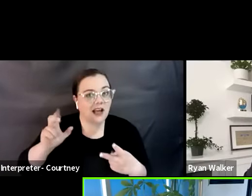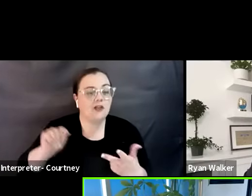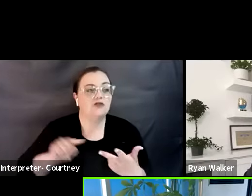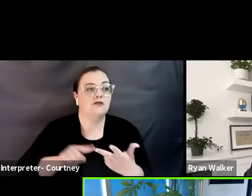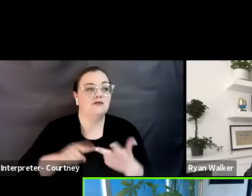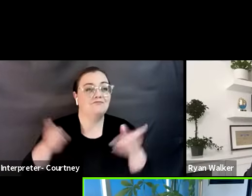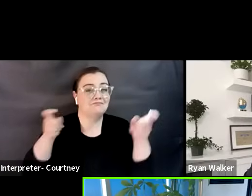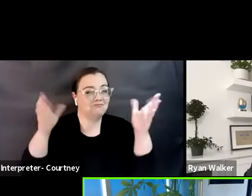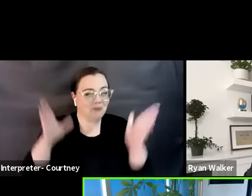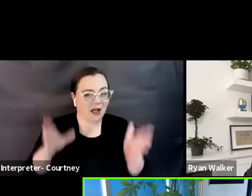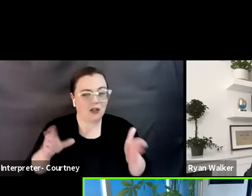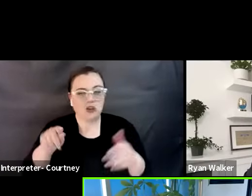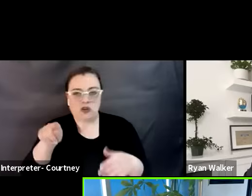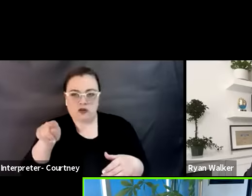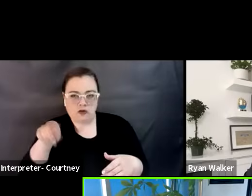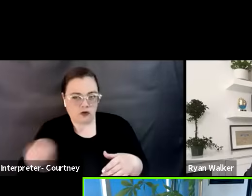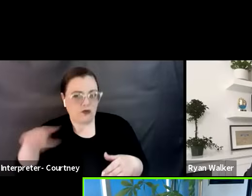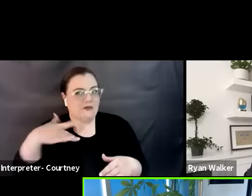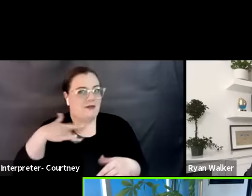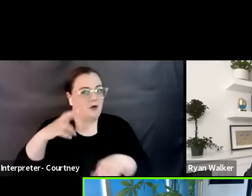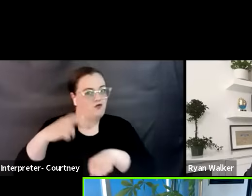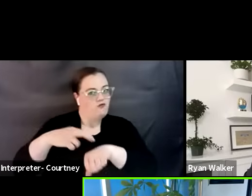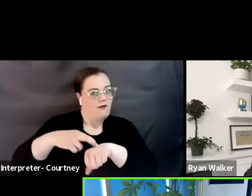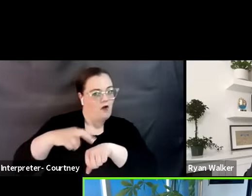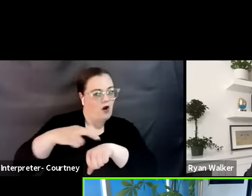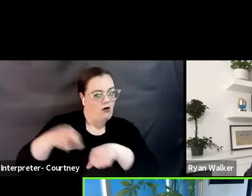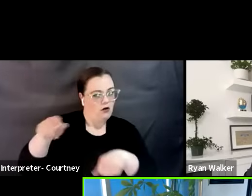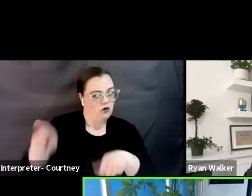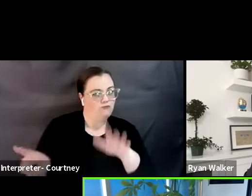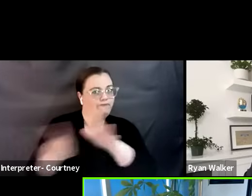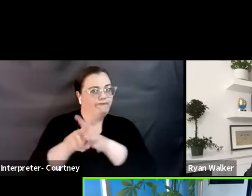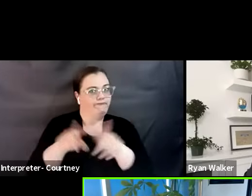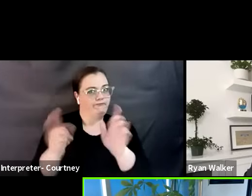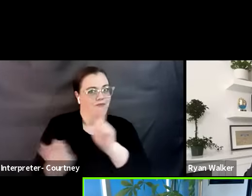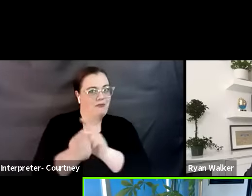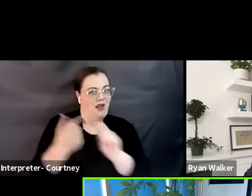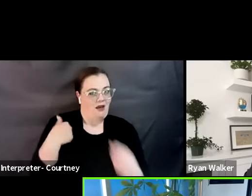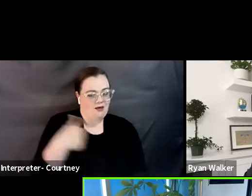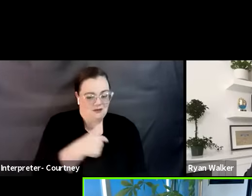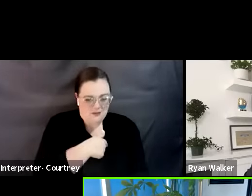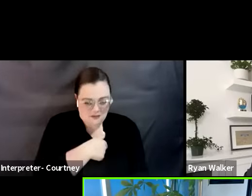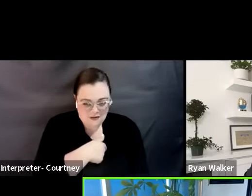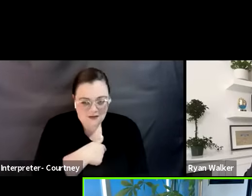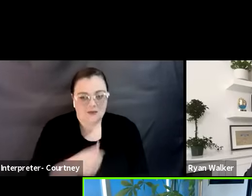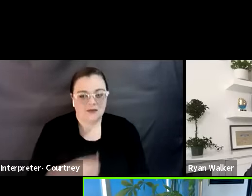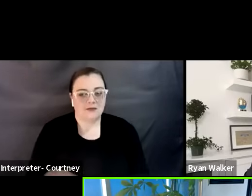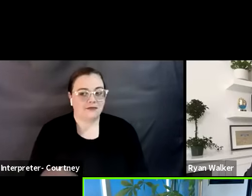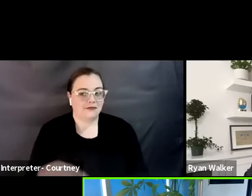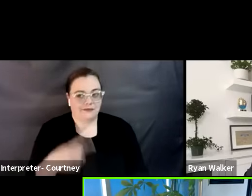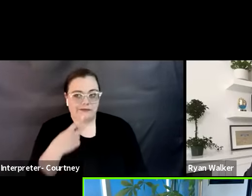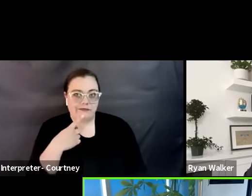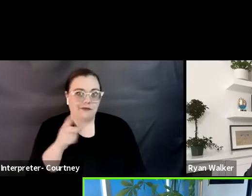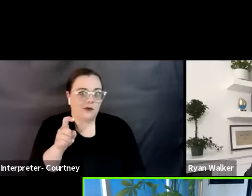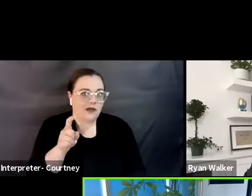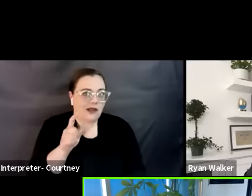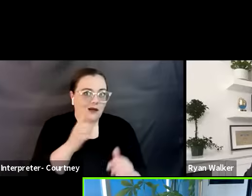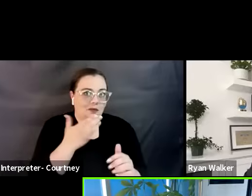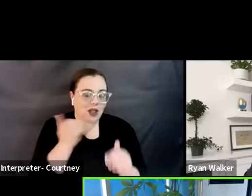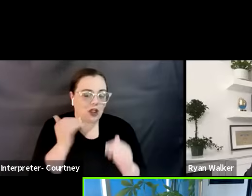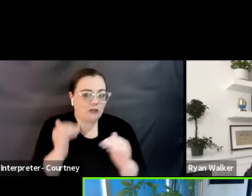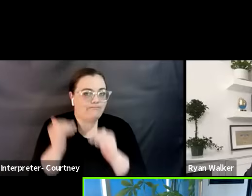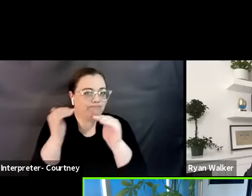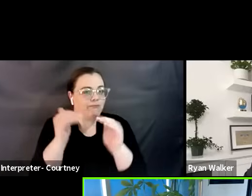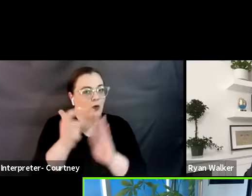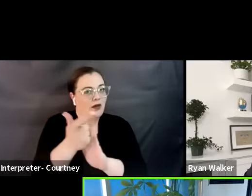have those people in place, they're usually referred to us if they need an upgrade in their legal counsel. But